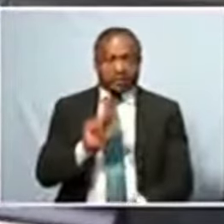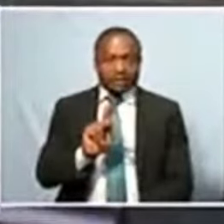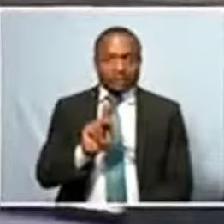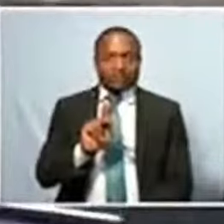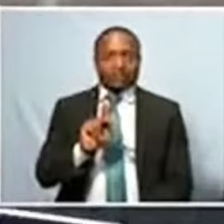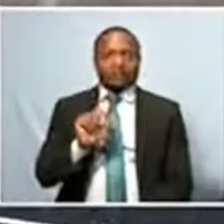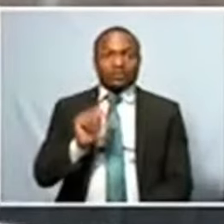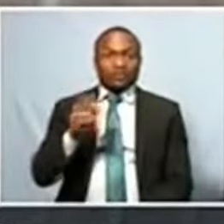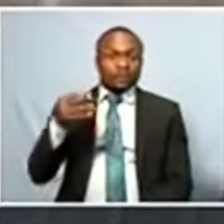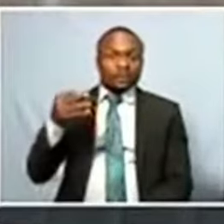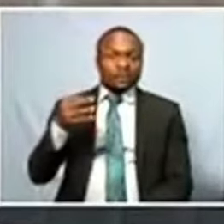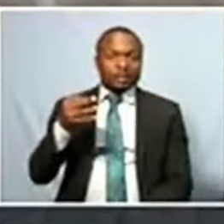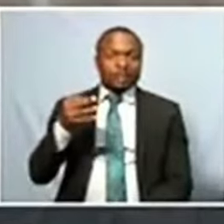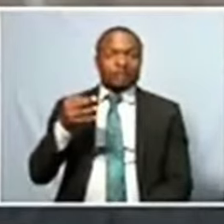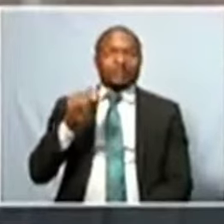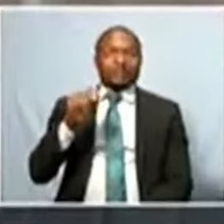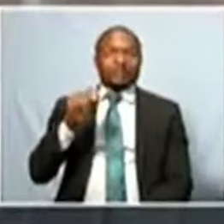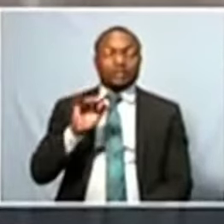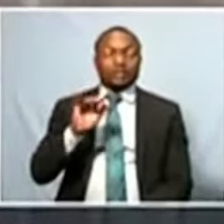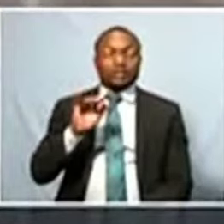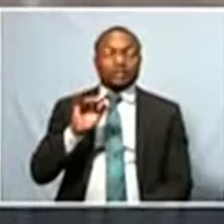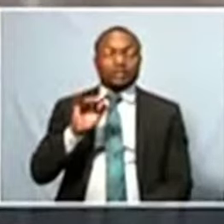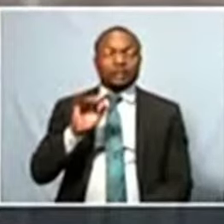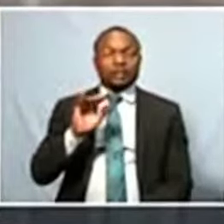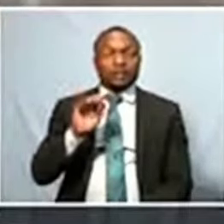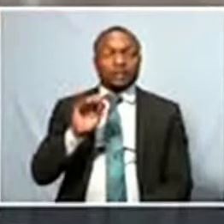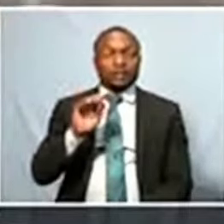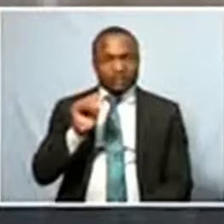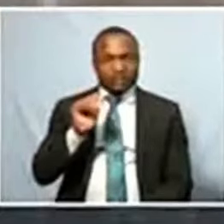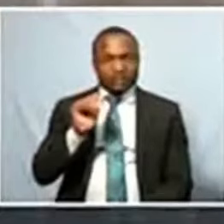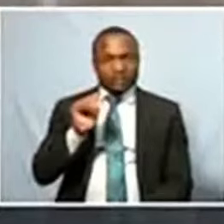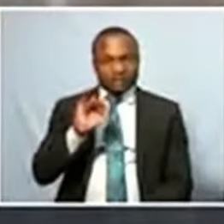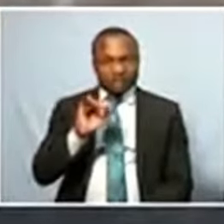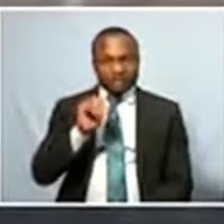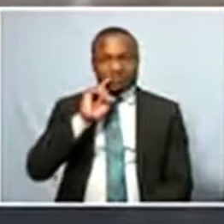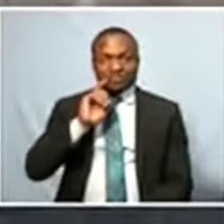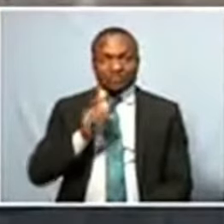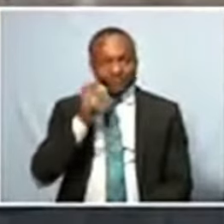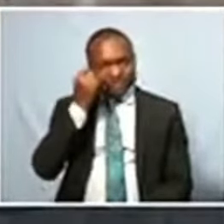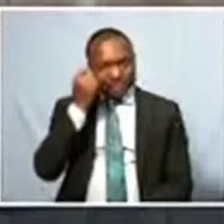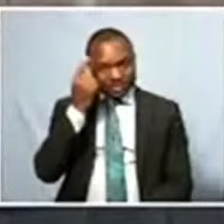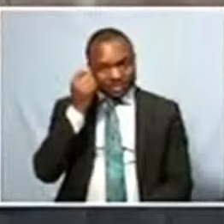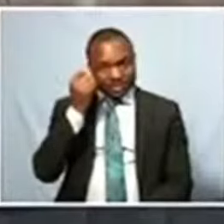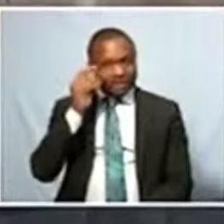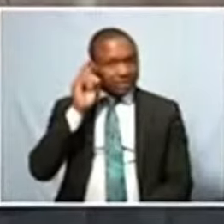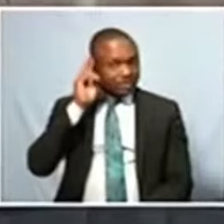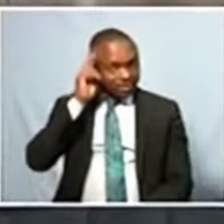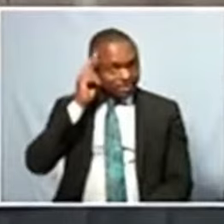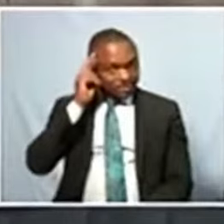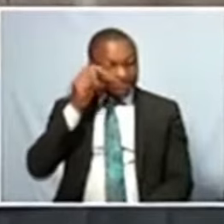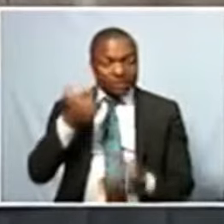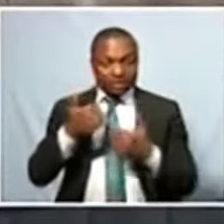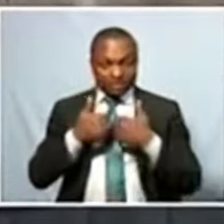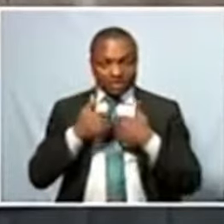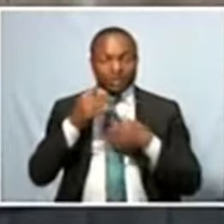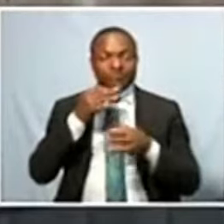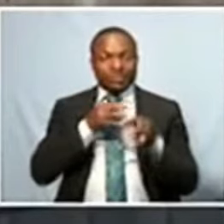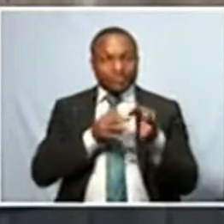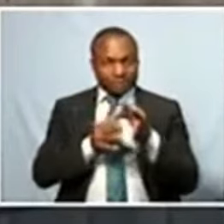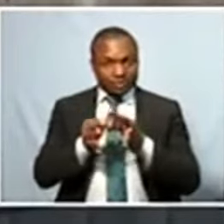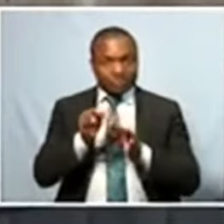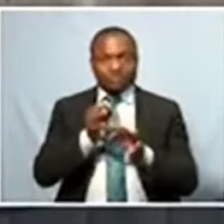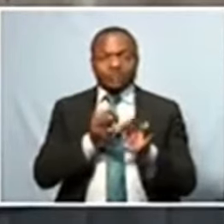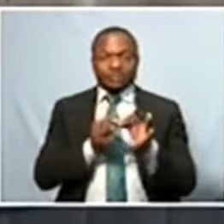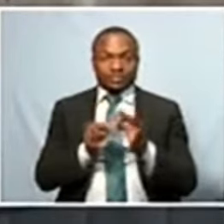being rejected, it's important that we appreciate the rationale. However, Mr. Speaker, I've got clarifications to